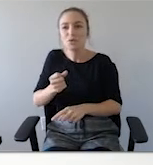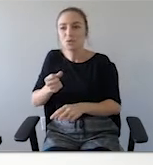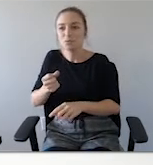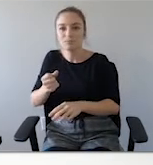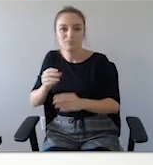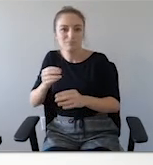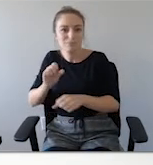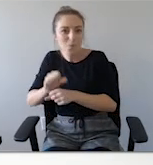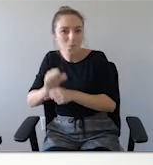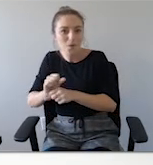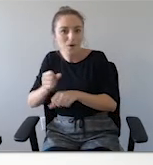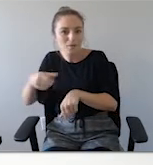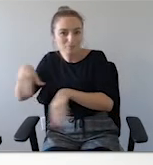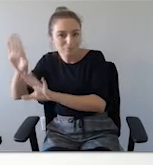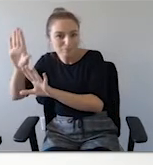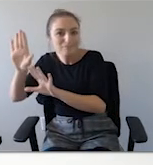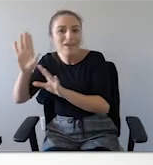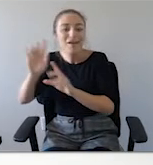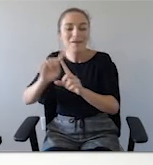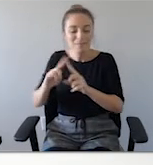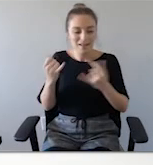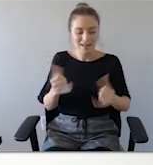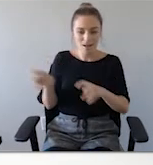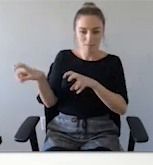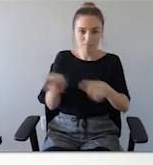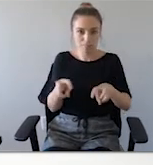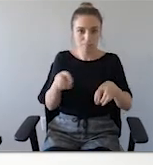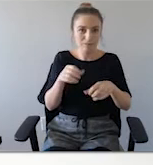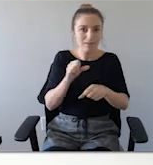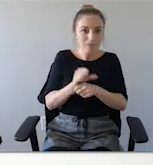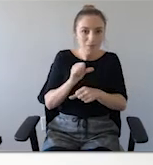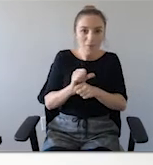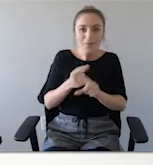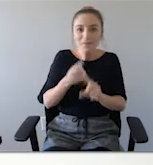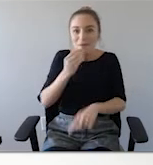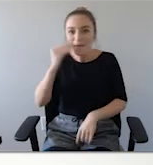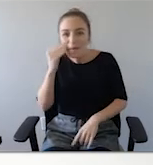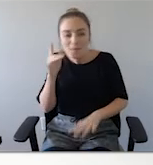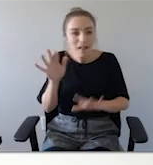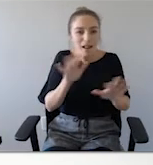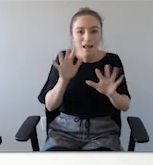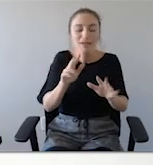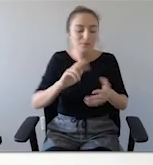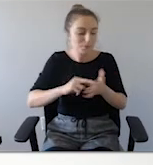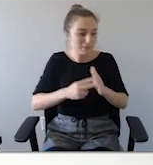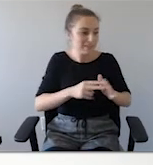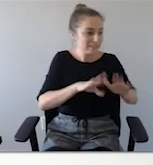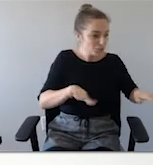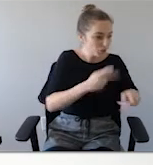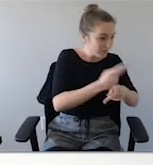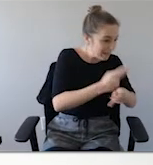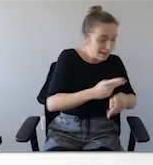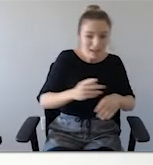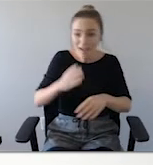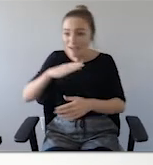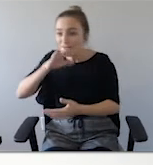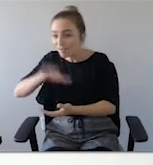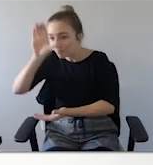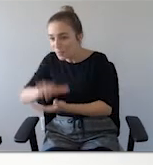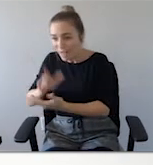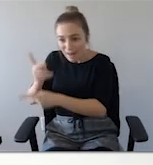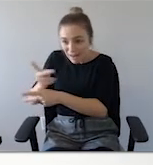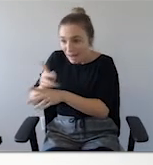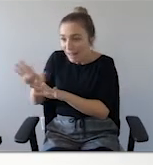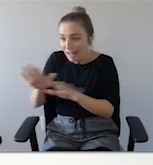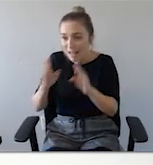inside the home. So you've got to take care of kids, do what you need to do with them. If you have a spouse, you got to deal with that too. You got to take care of